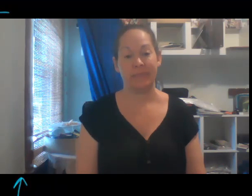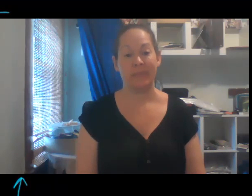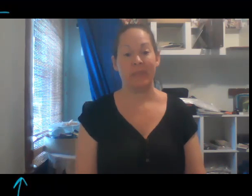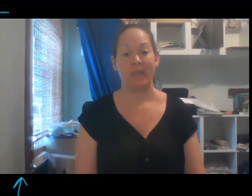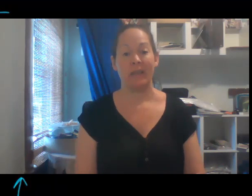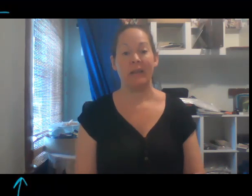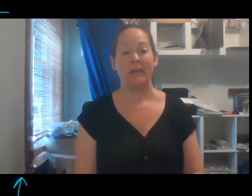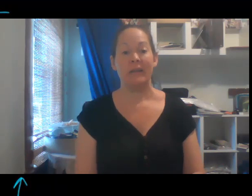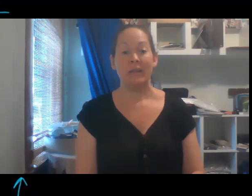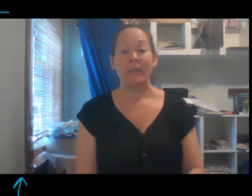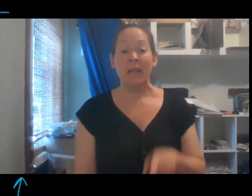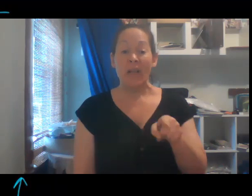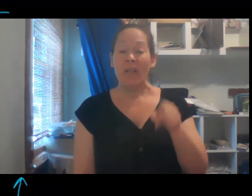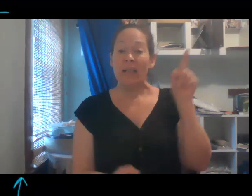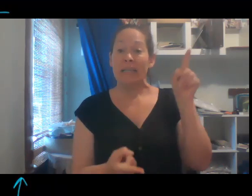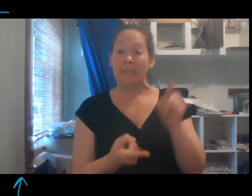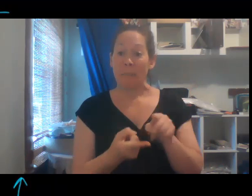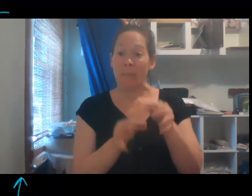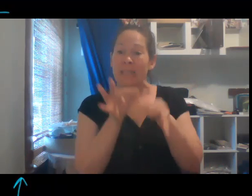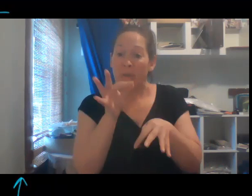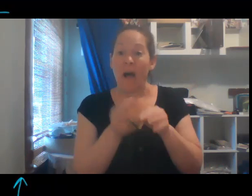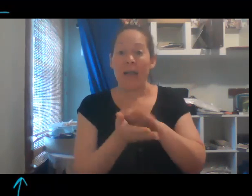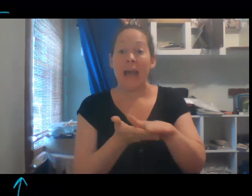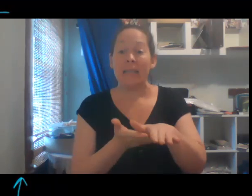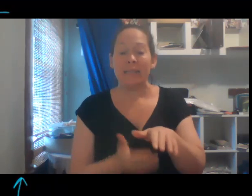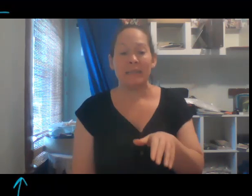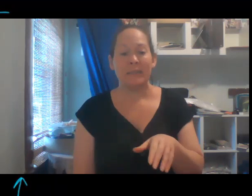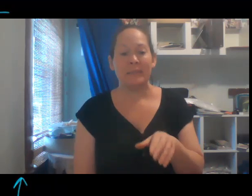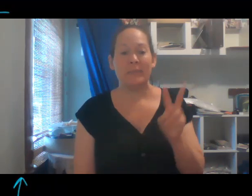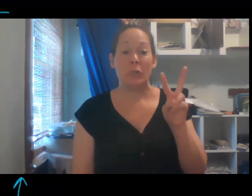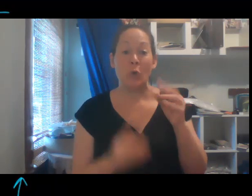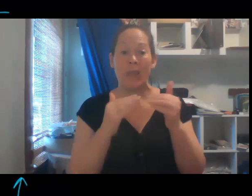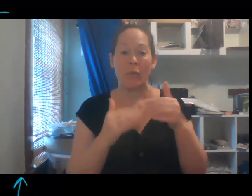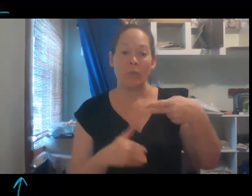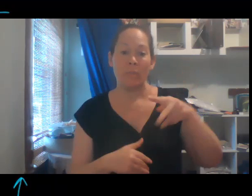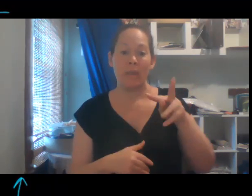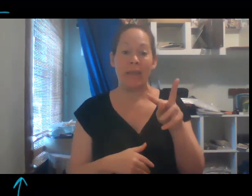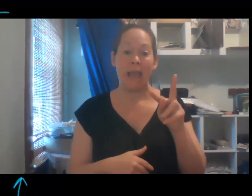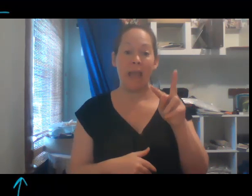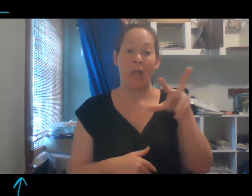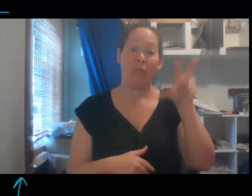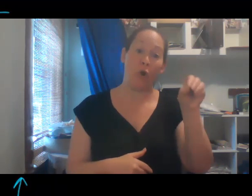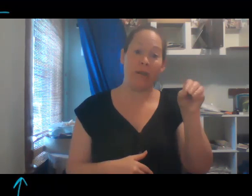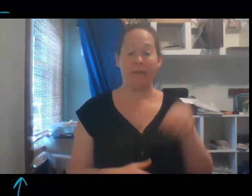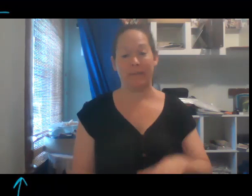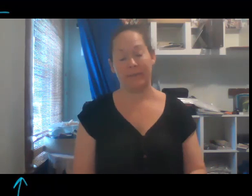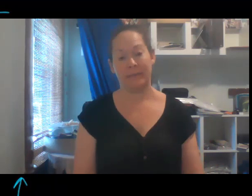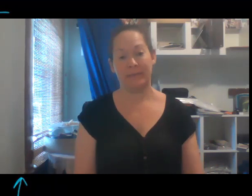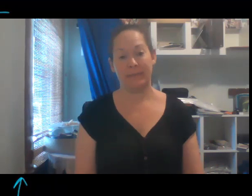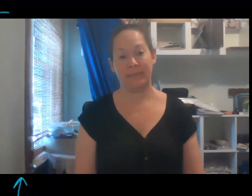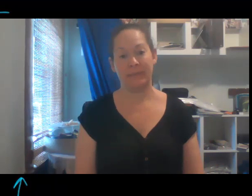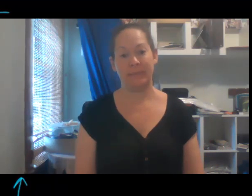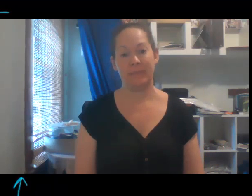So this simplifies nicely to 2 equals e to the k, with whatever my doubling time